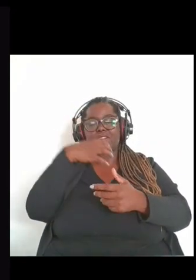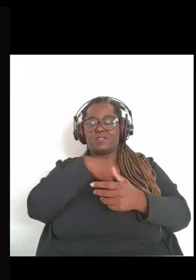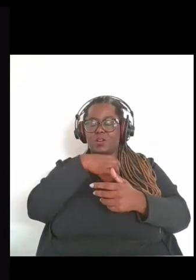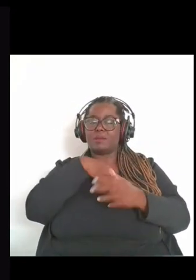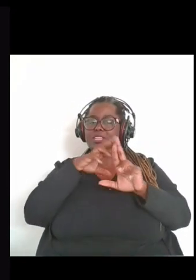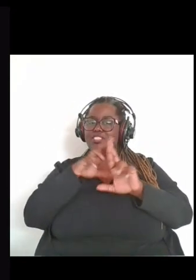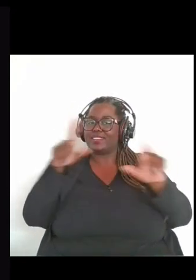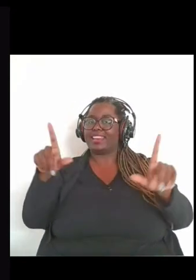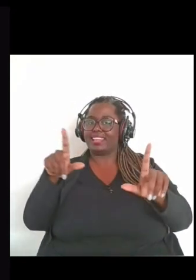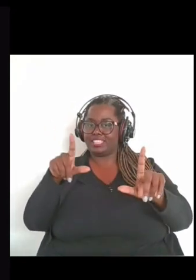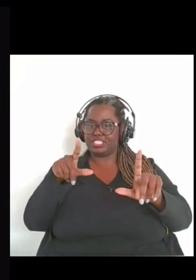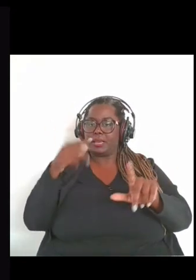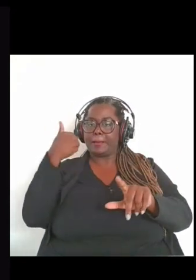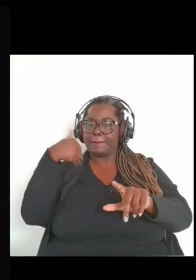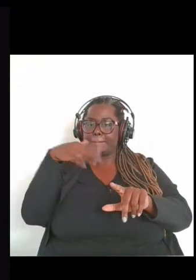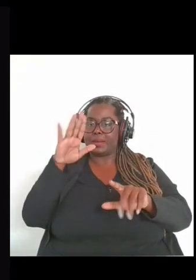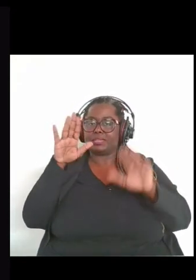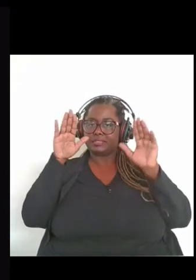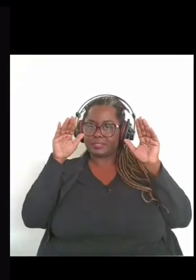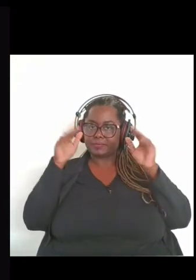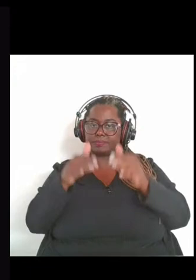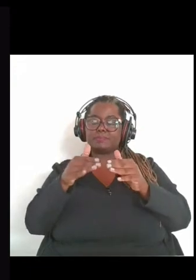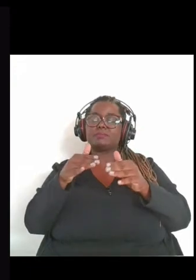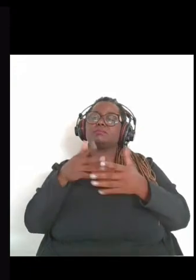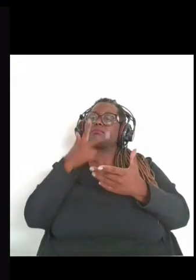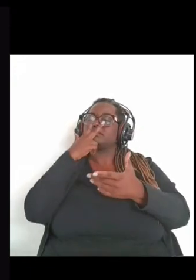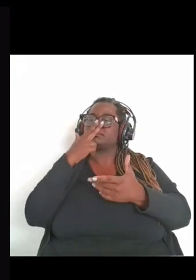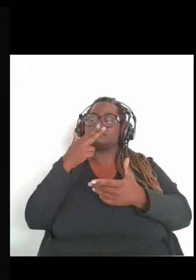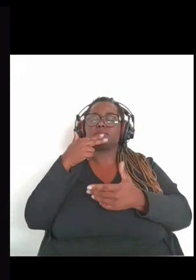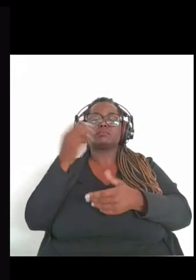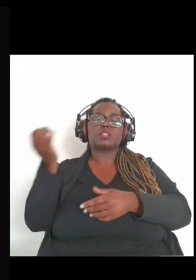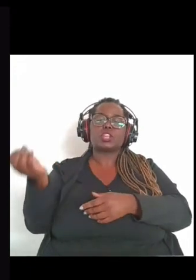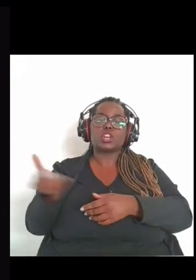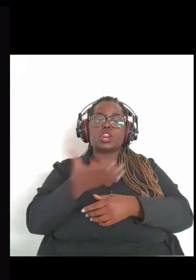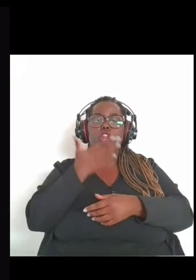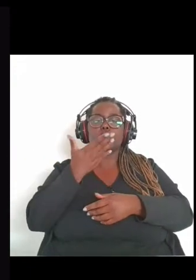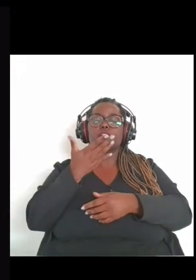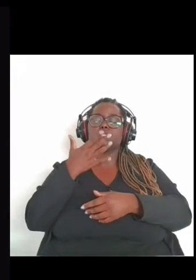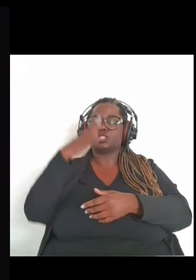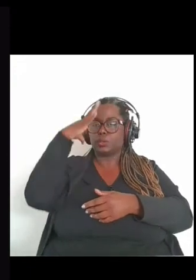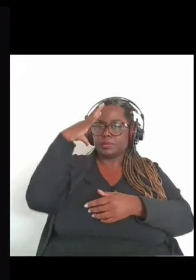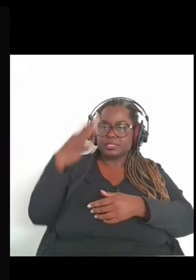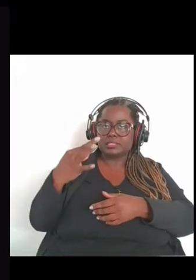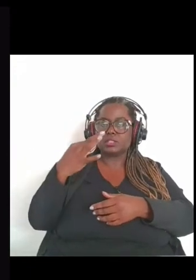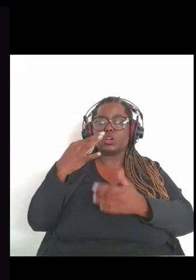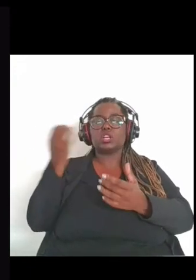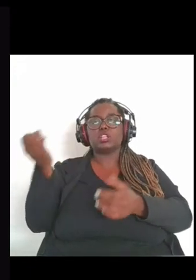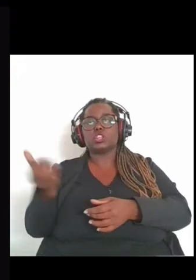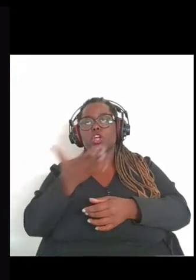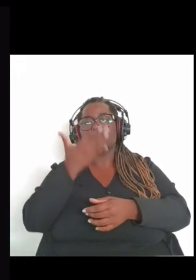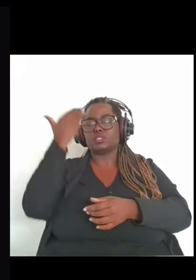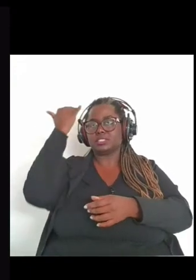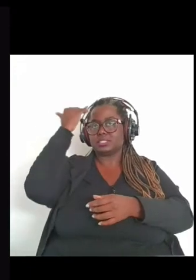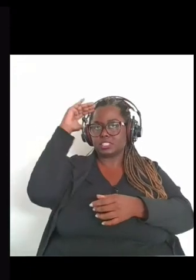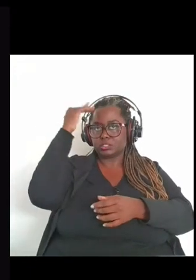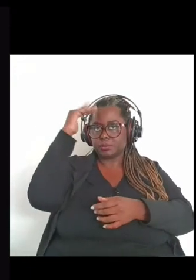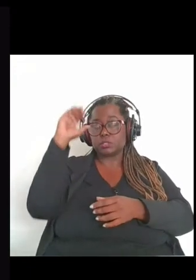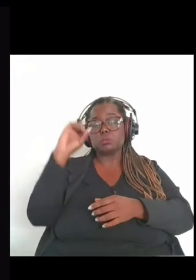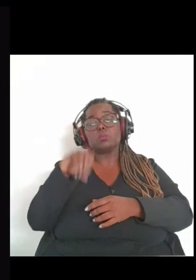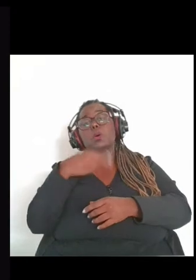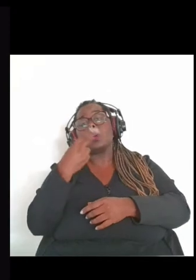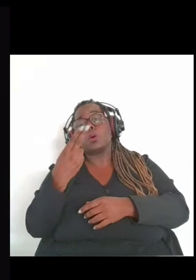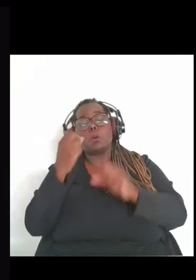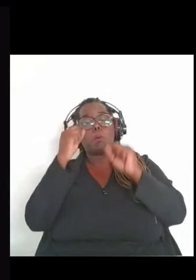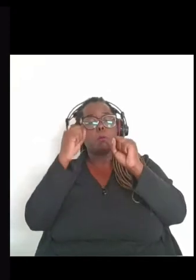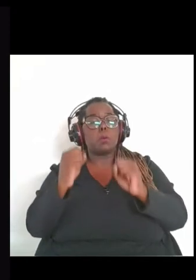and epistemologies from the from our context or can we use them side by side and what would be the